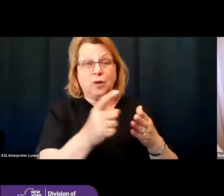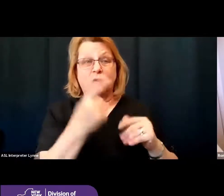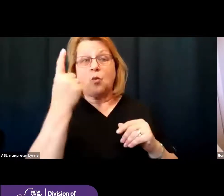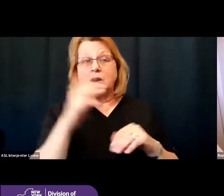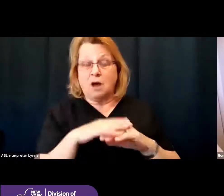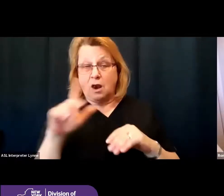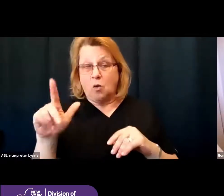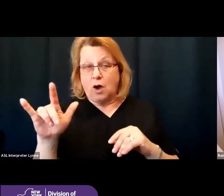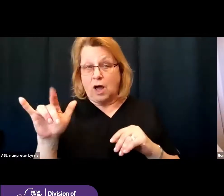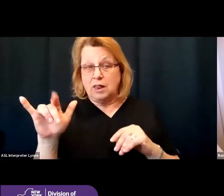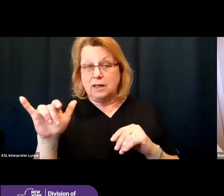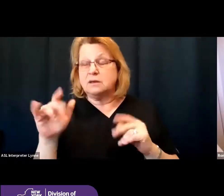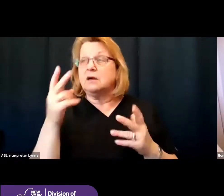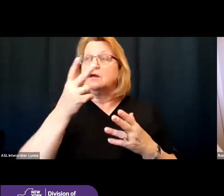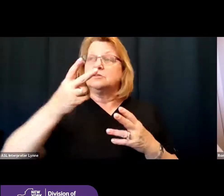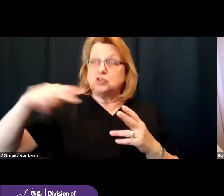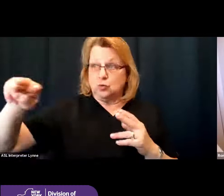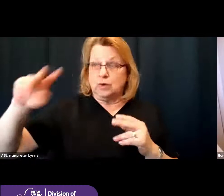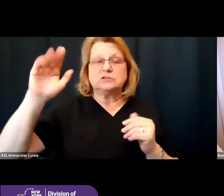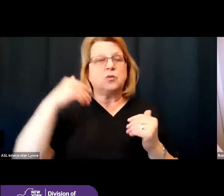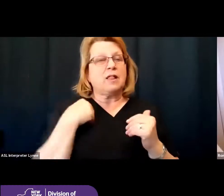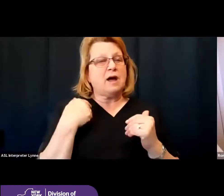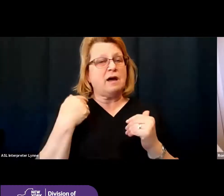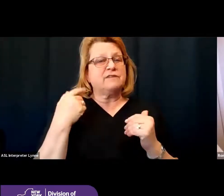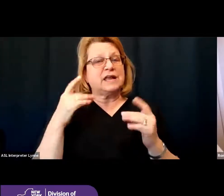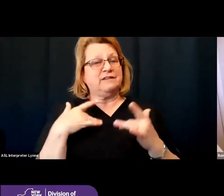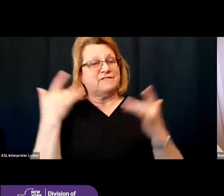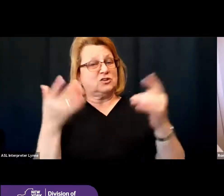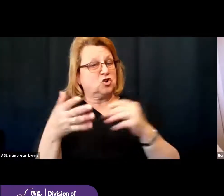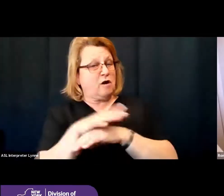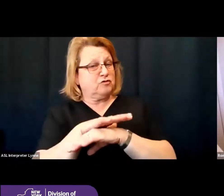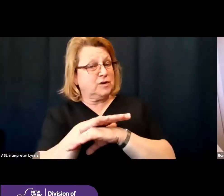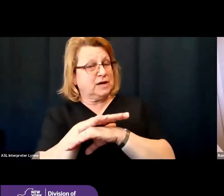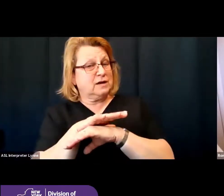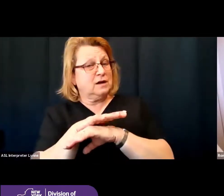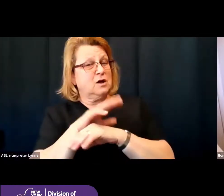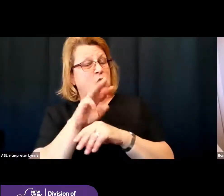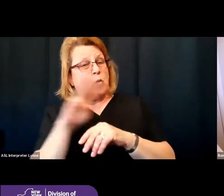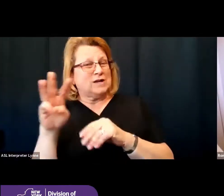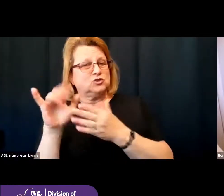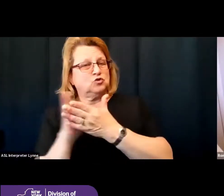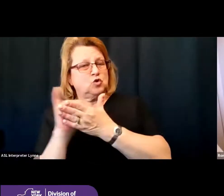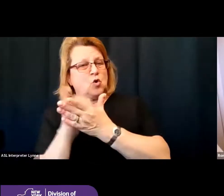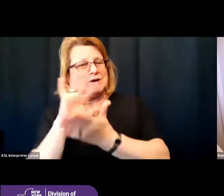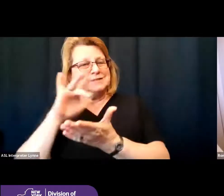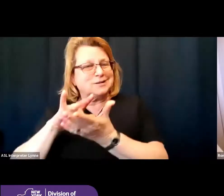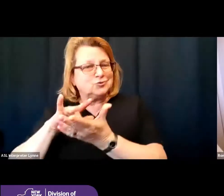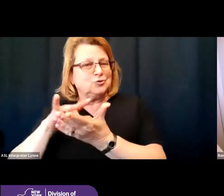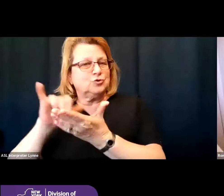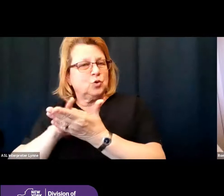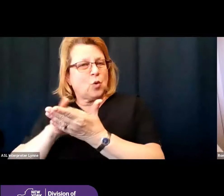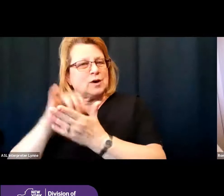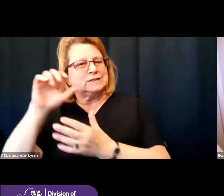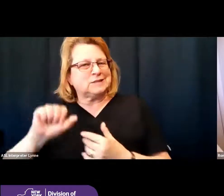Island. The week after that, we will have an event covering Western New York, Central New York, Southern